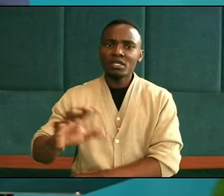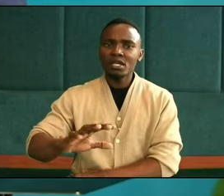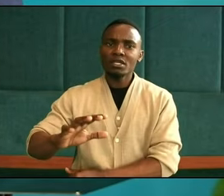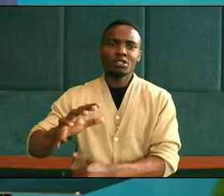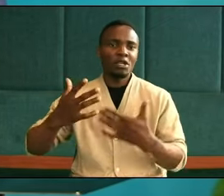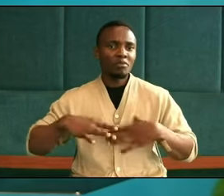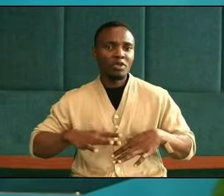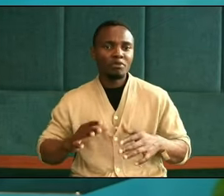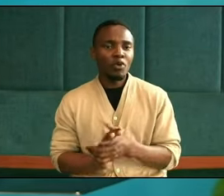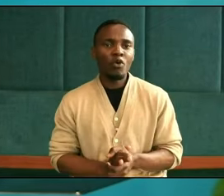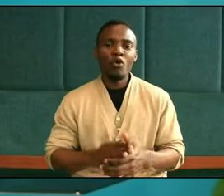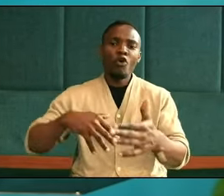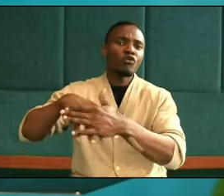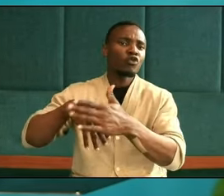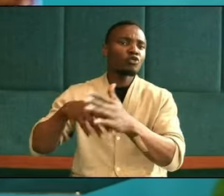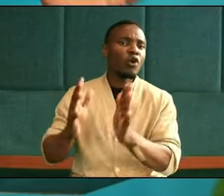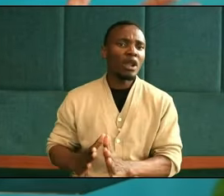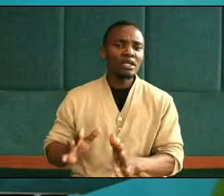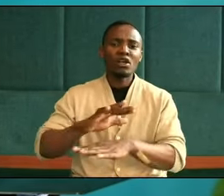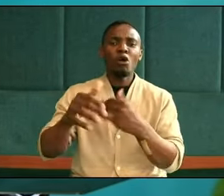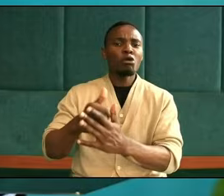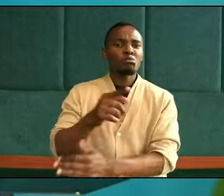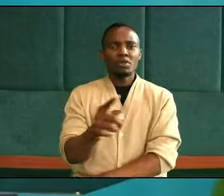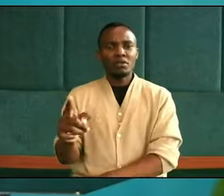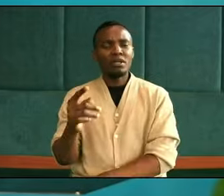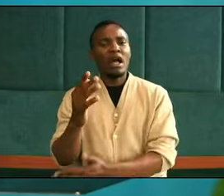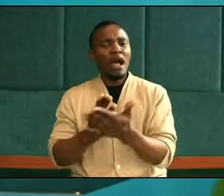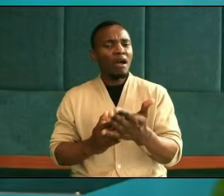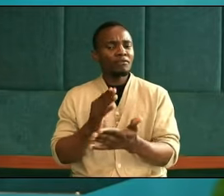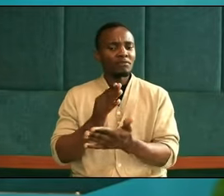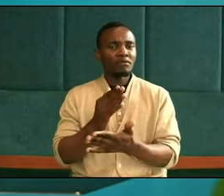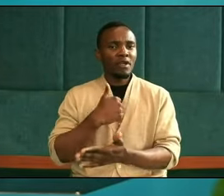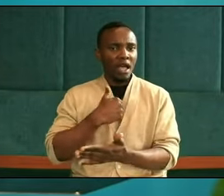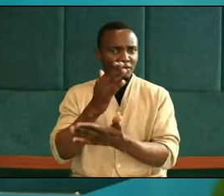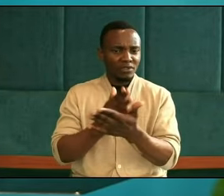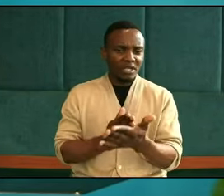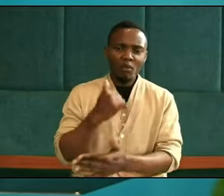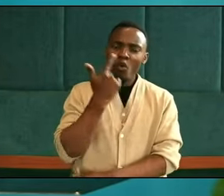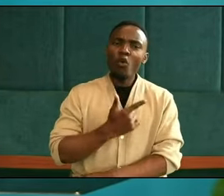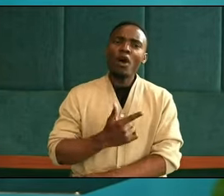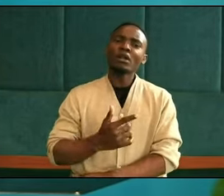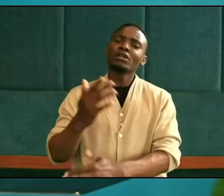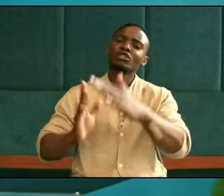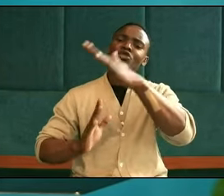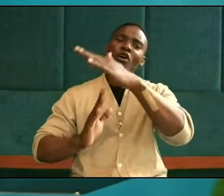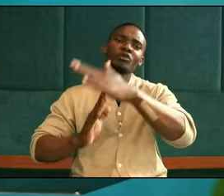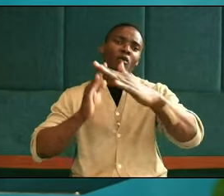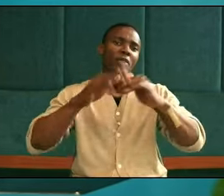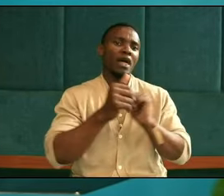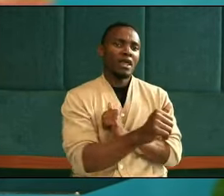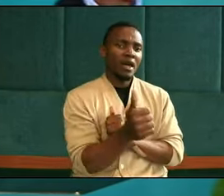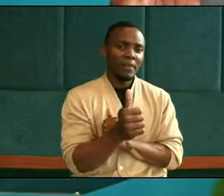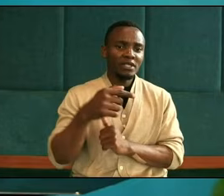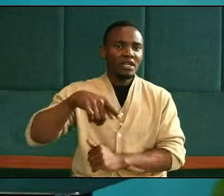players, rally drivers. There are outliers out there who outstand every other person in their field and